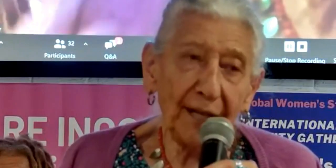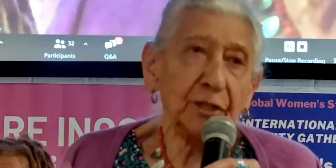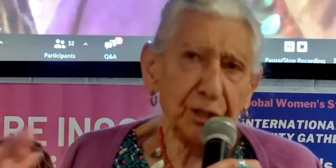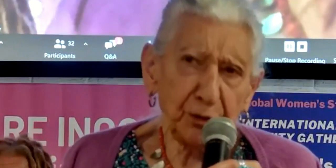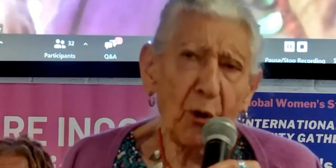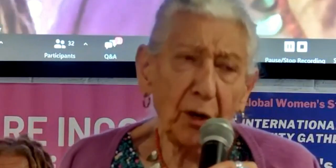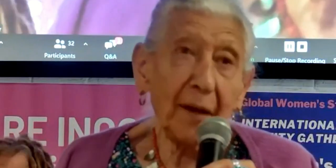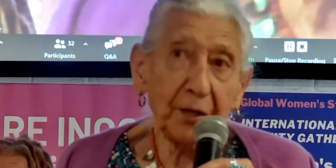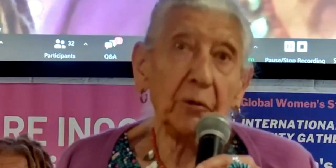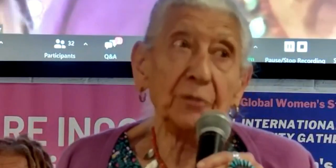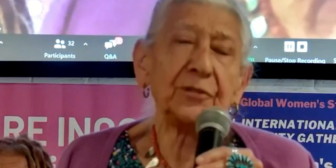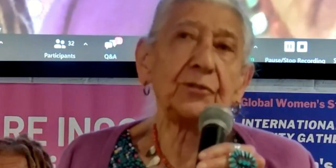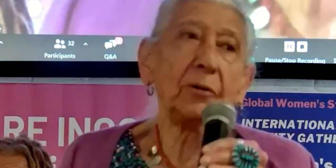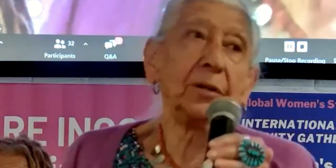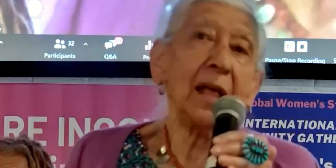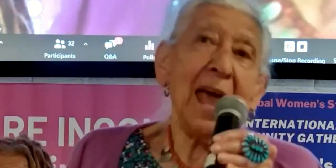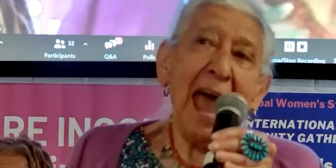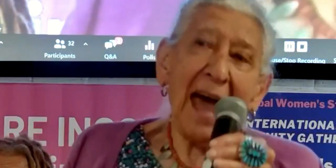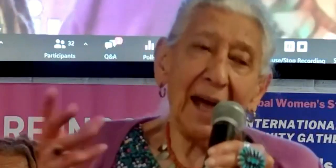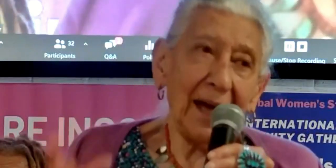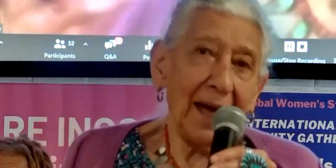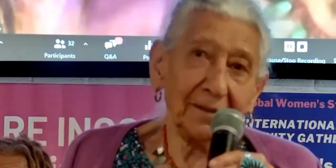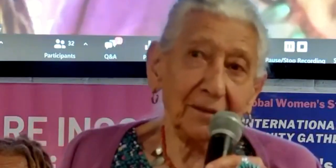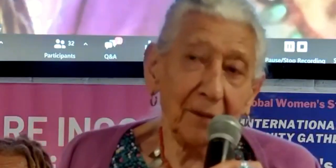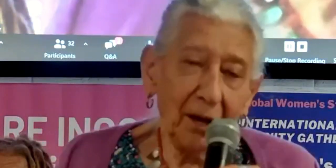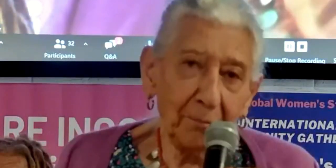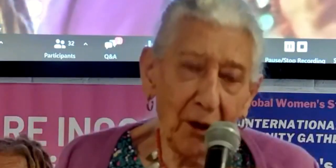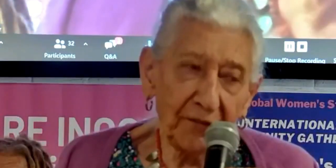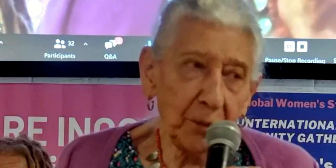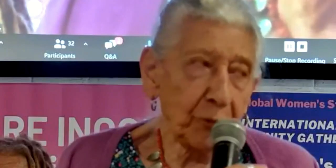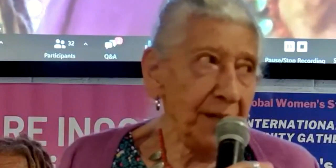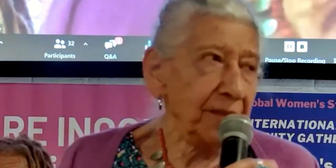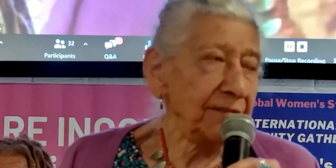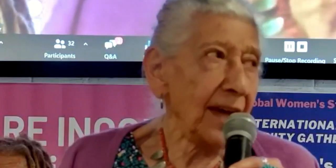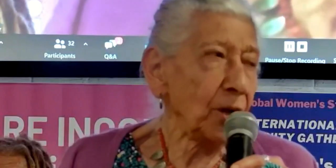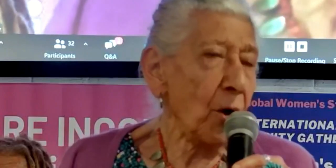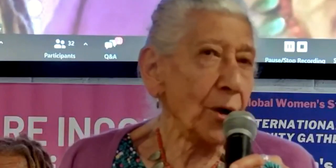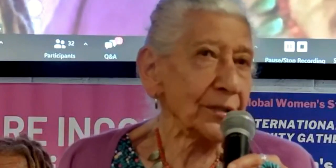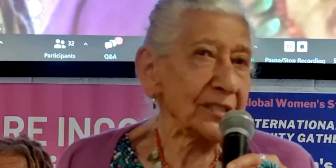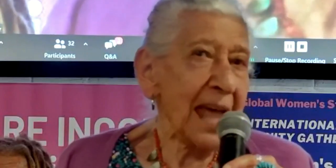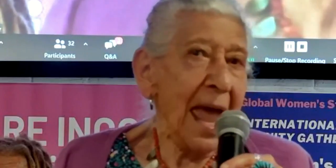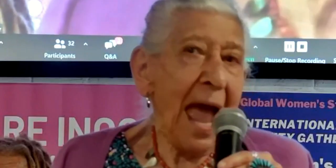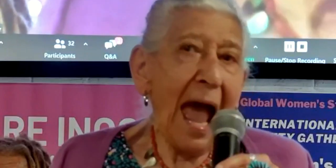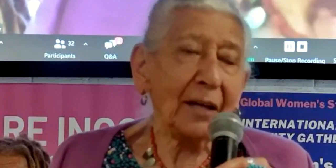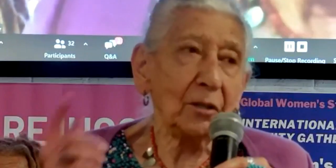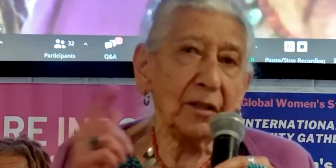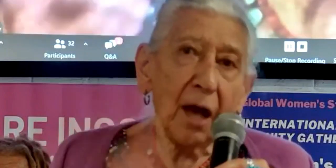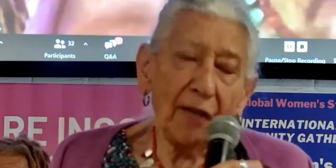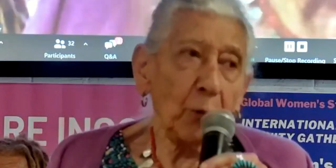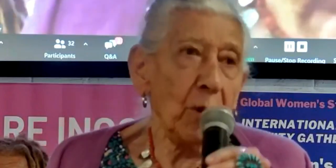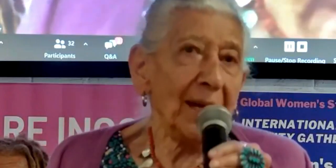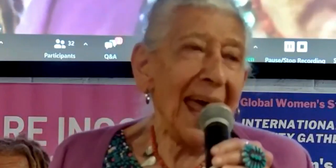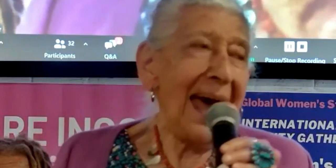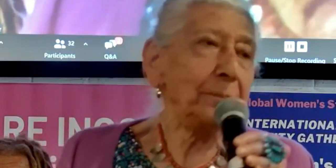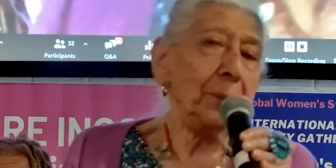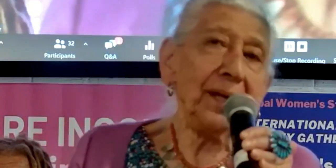been won. And she'll talk about her own struggle and part of the break that that caused. And the